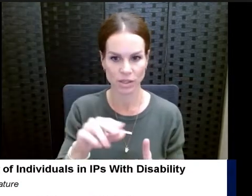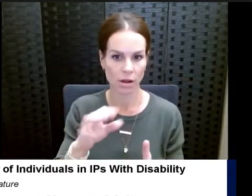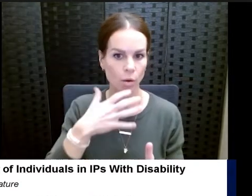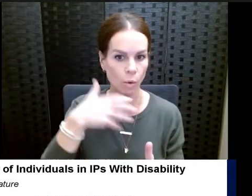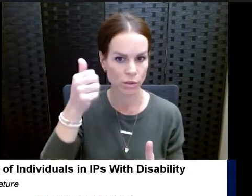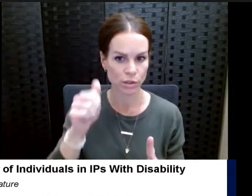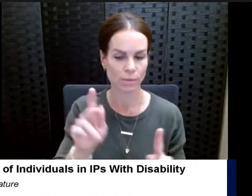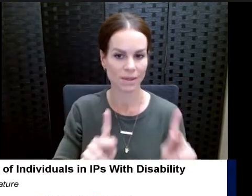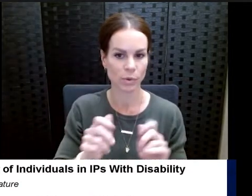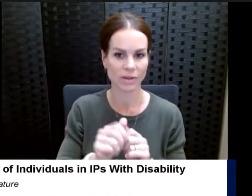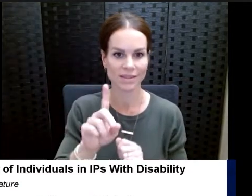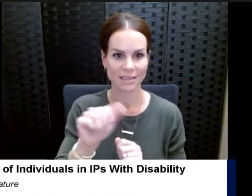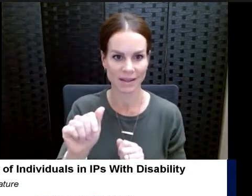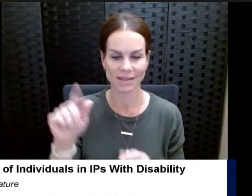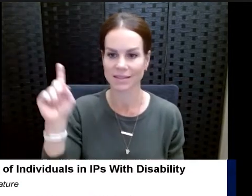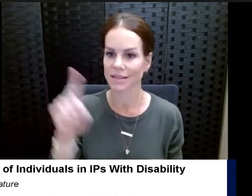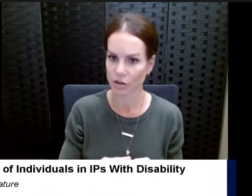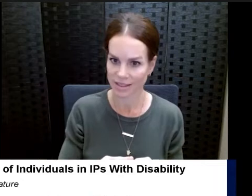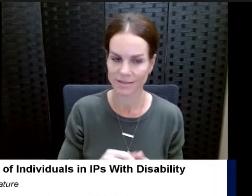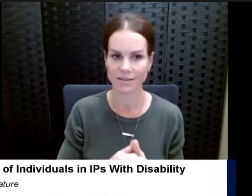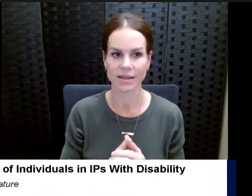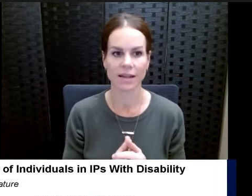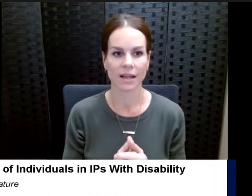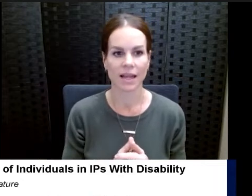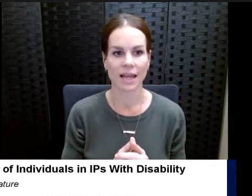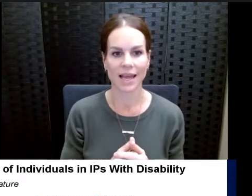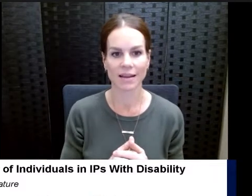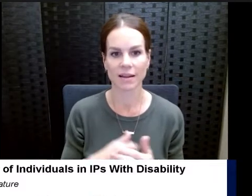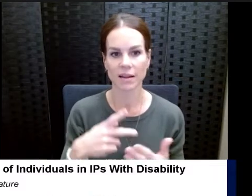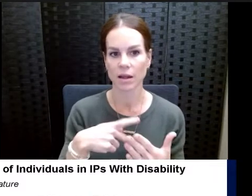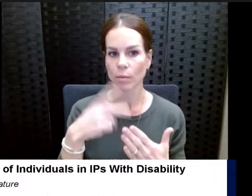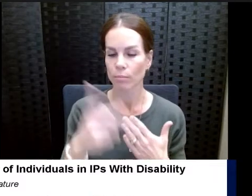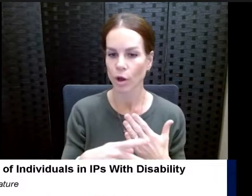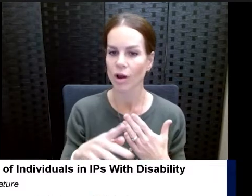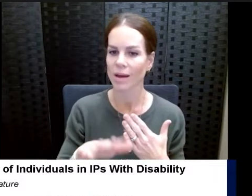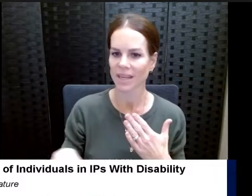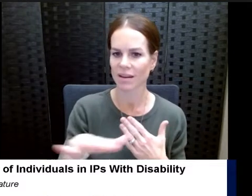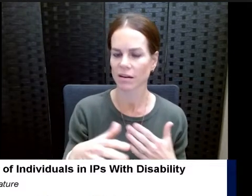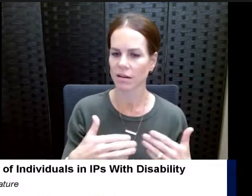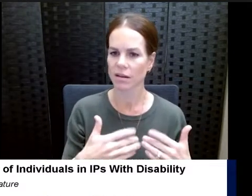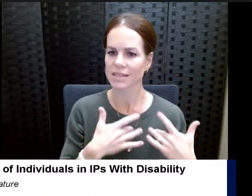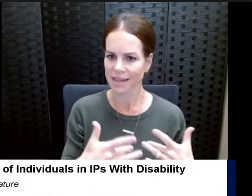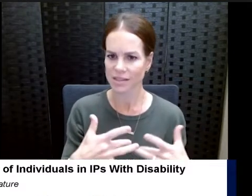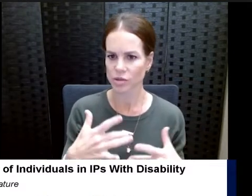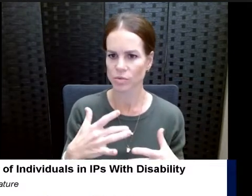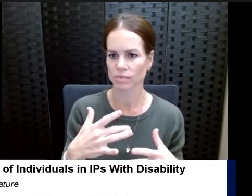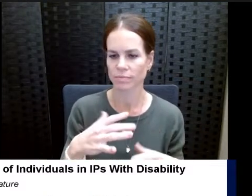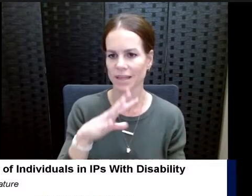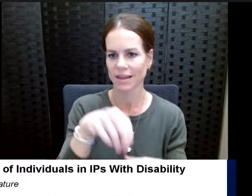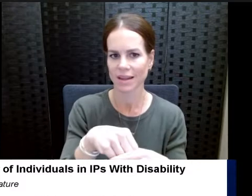We did notice that their negative attitude and their behaviors that were not necessarily positive were reduced